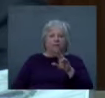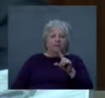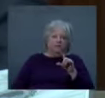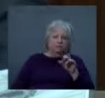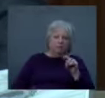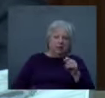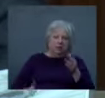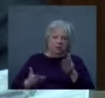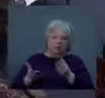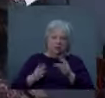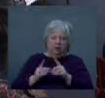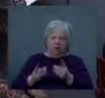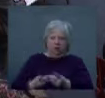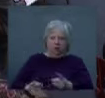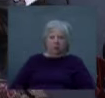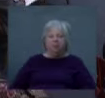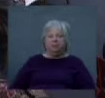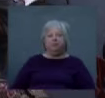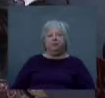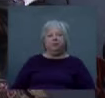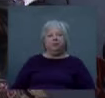Department. Second reading.